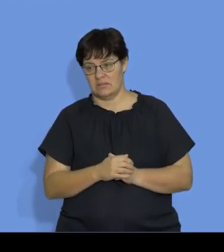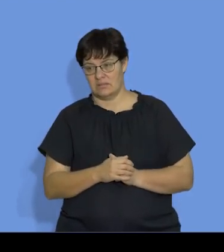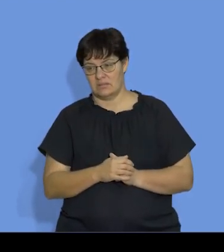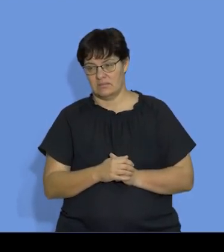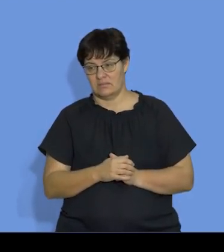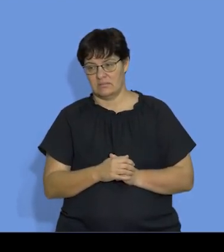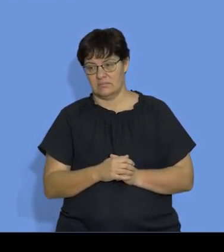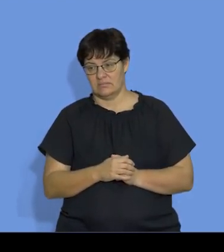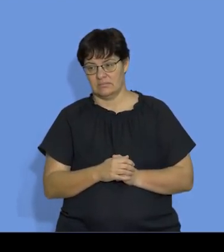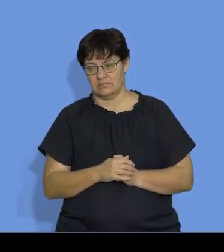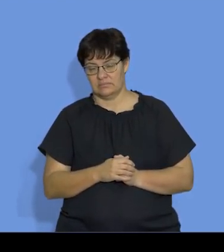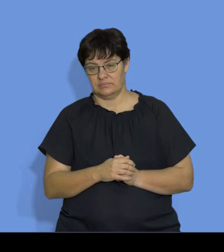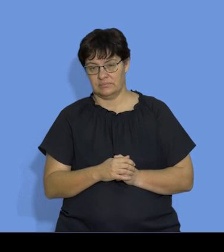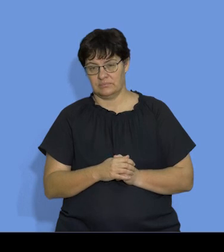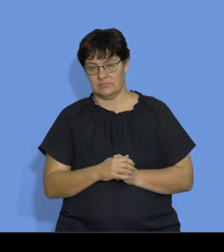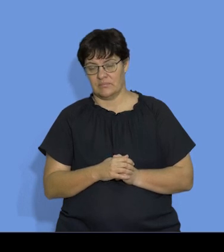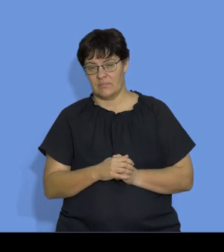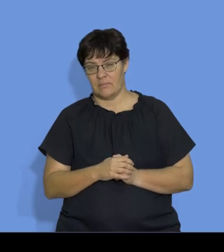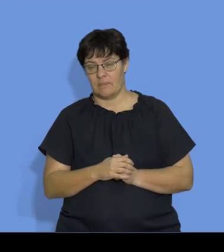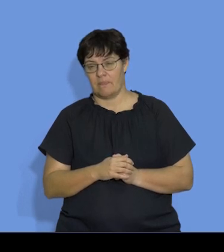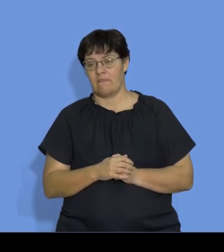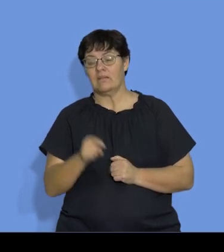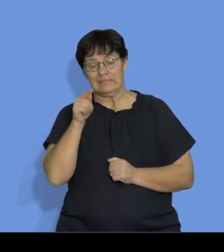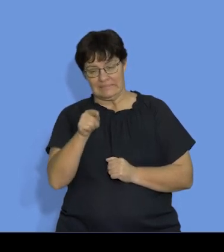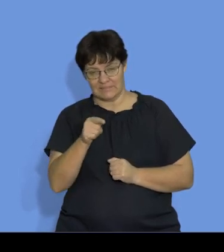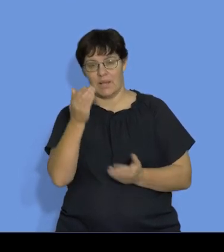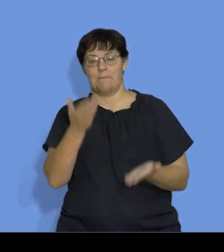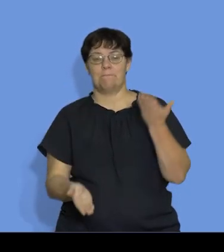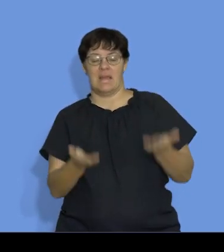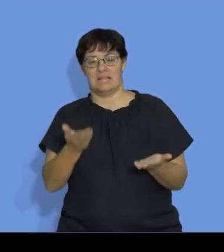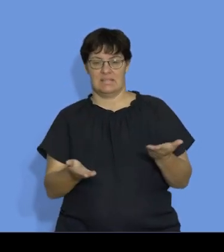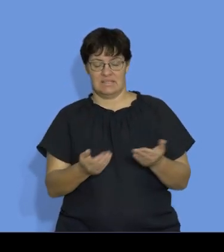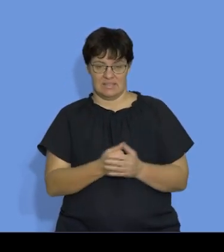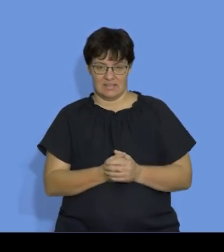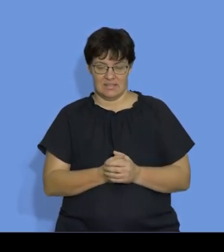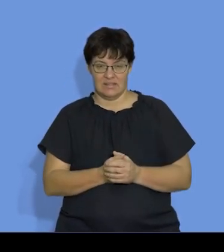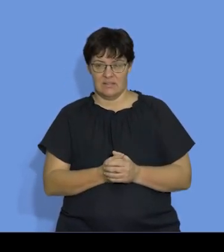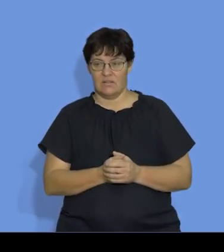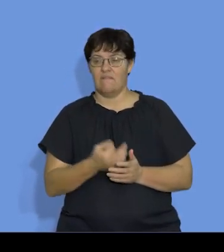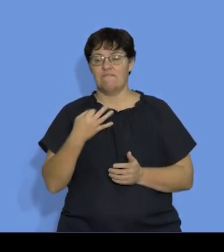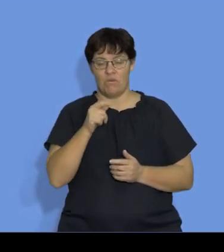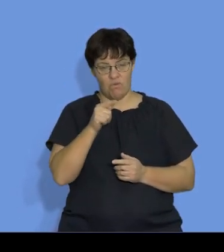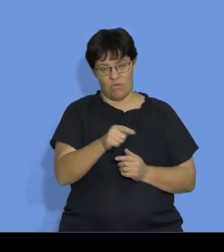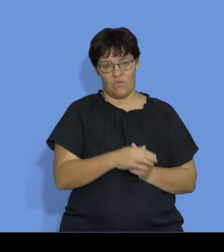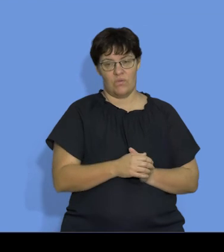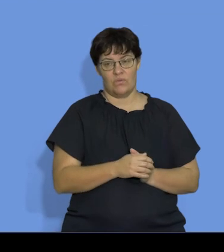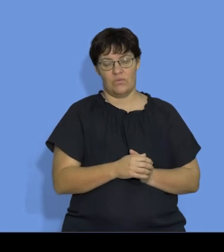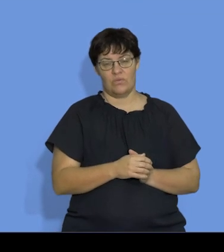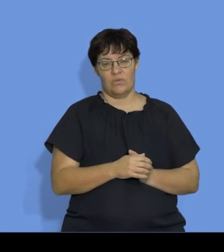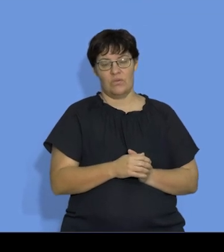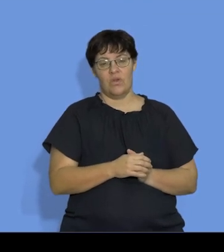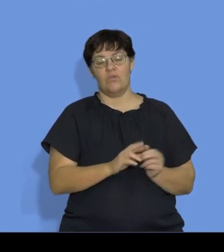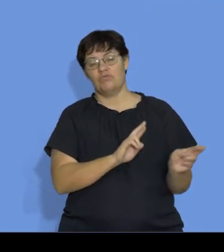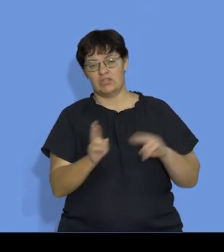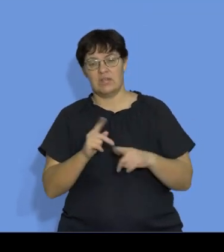water. Right, so this is our balanced equation as per, our reaction. So that's how exactly